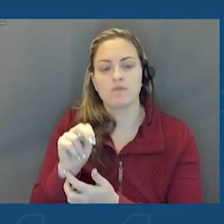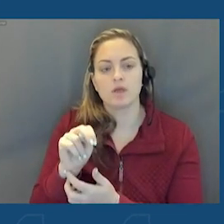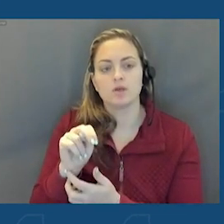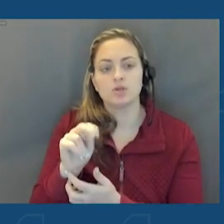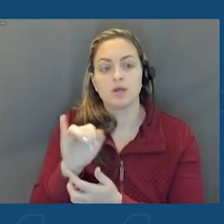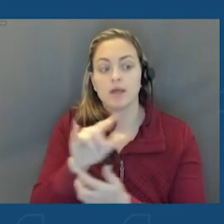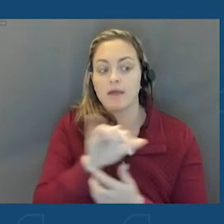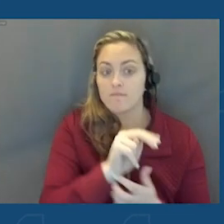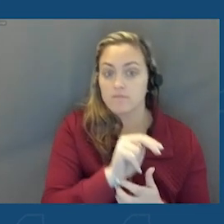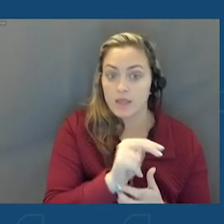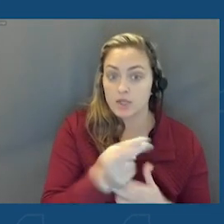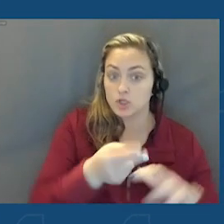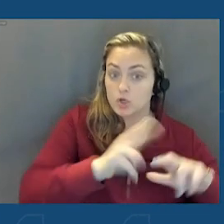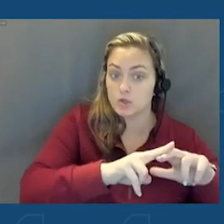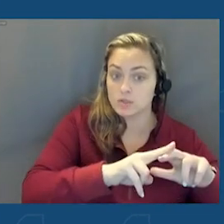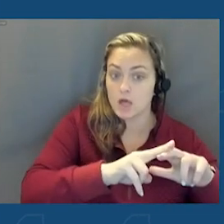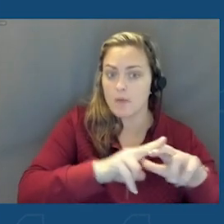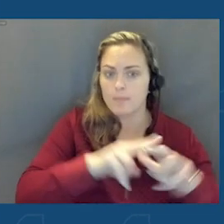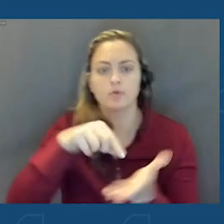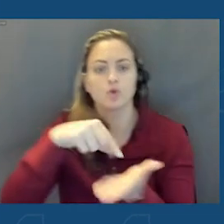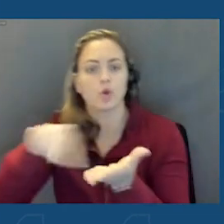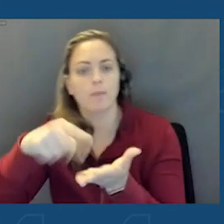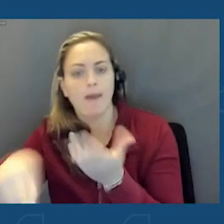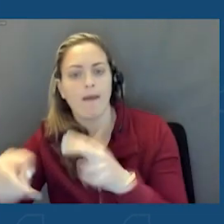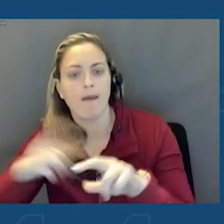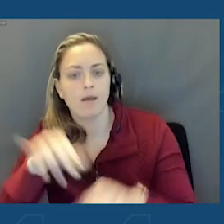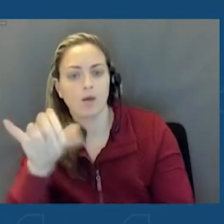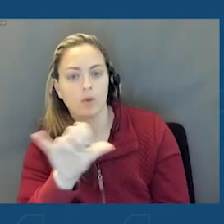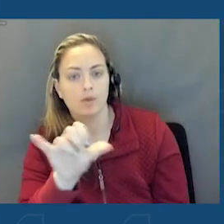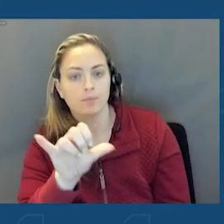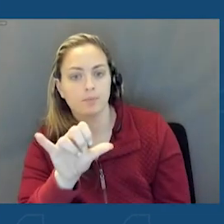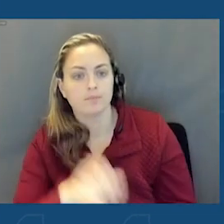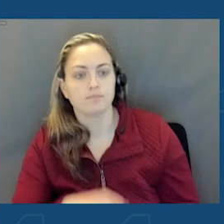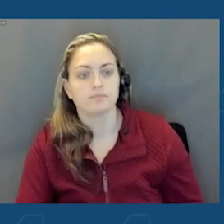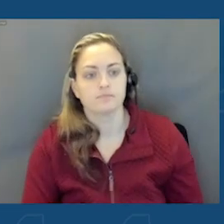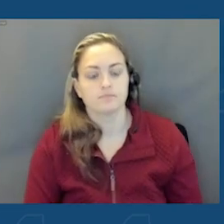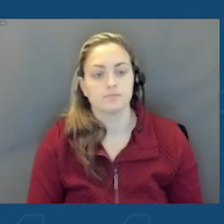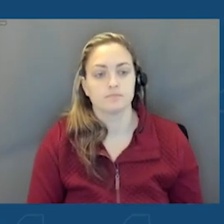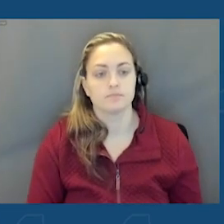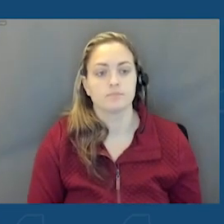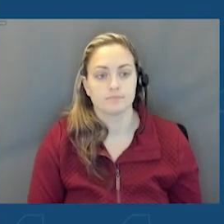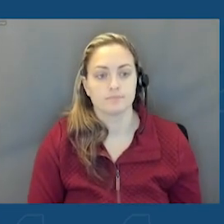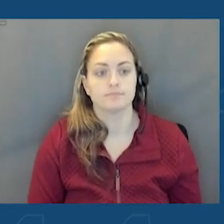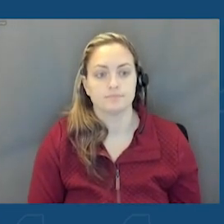your paycheck goes up. And that's what we're going to do.